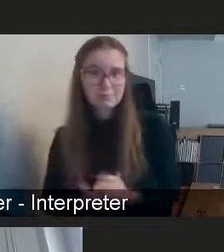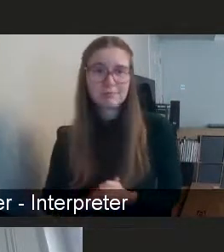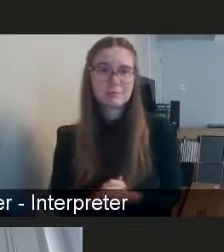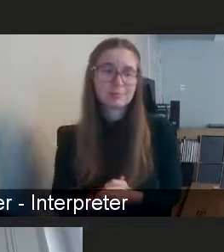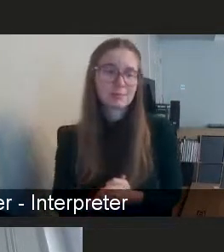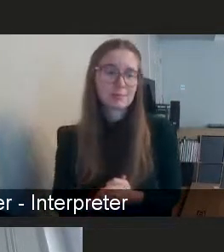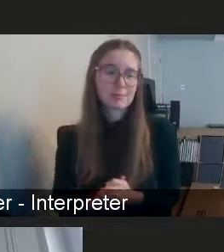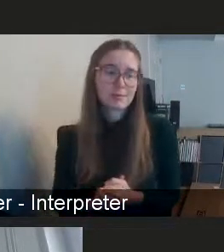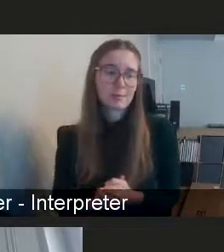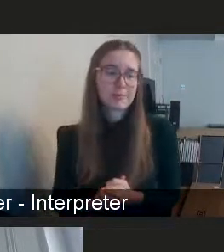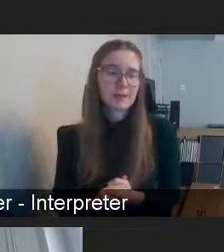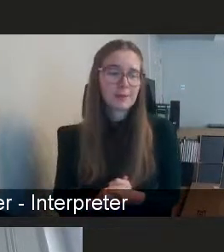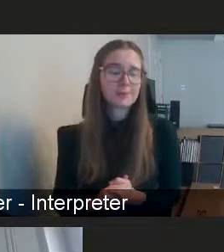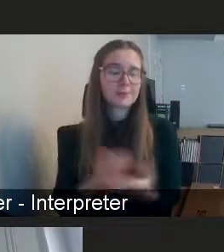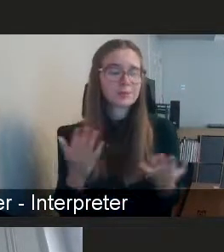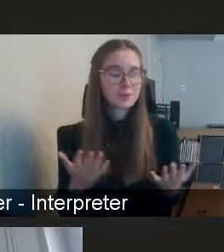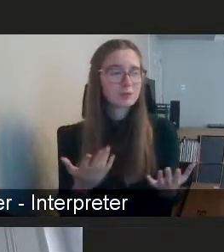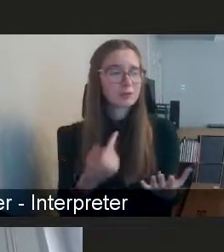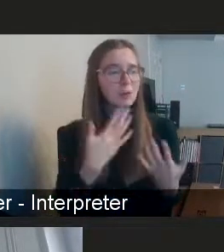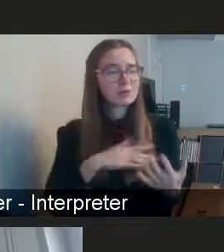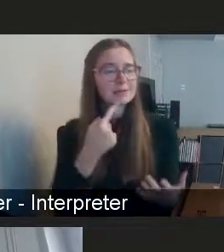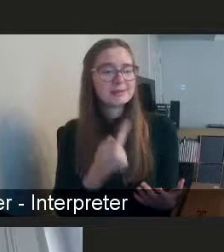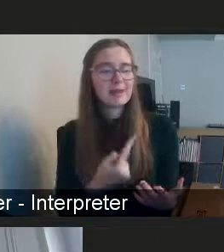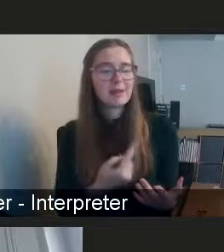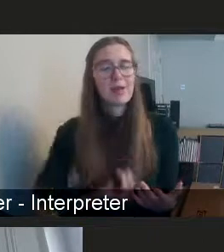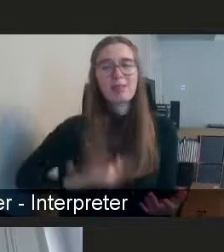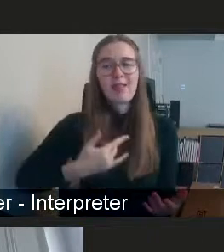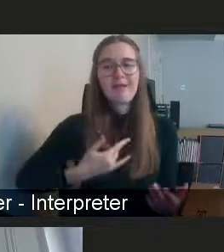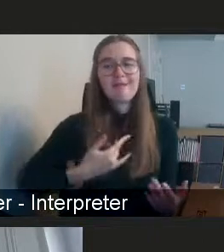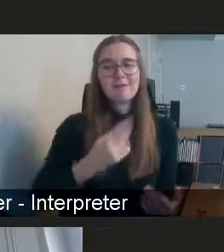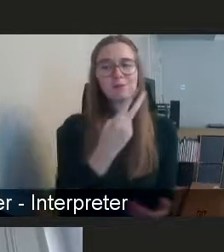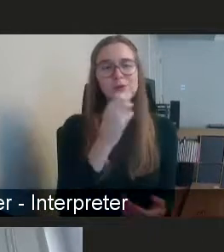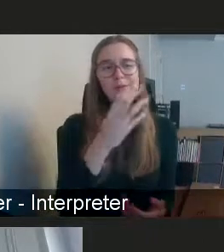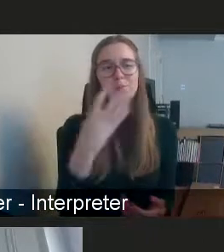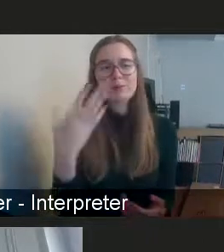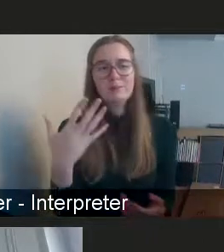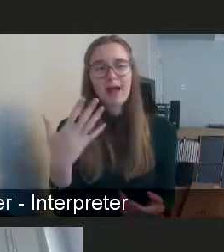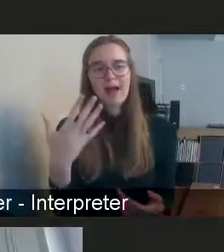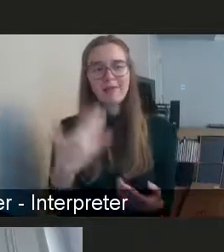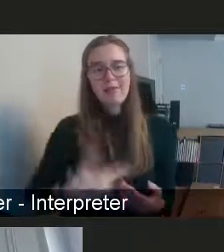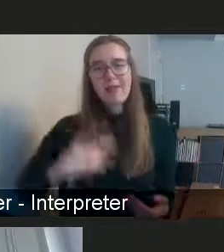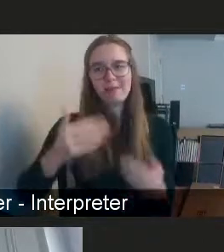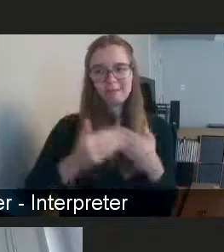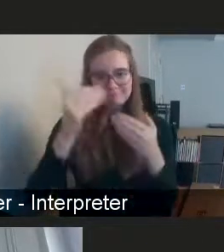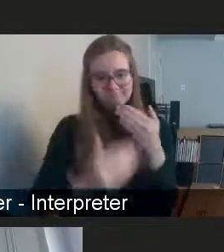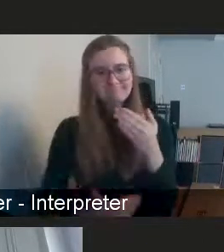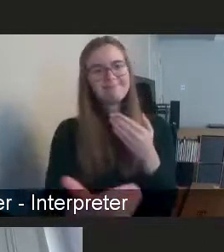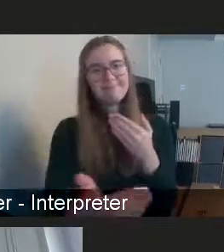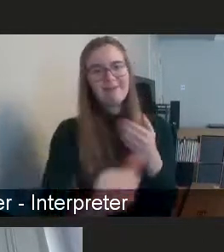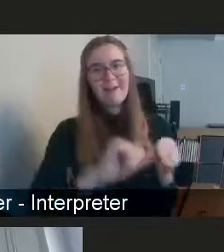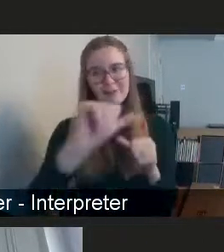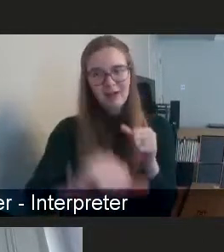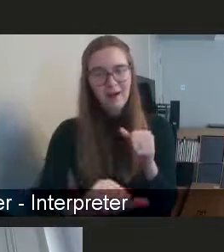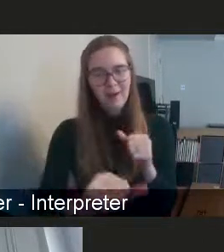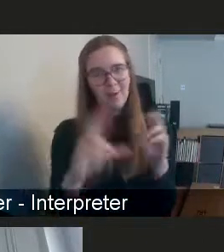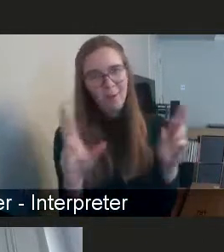to say, I mean, there's life beyond 2045, we all hope, at least for some of us. And,